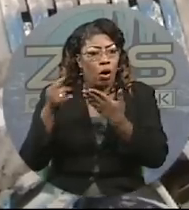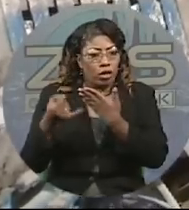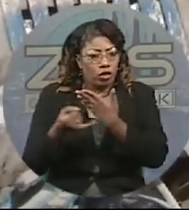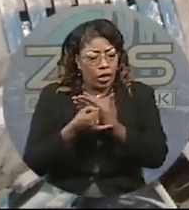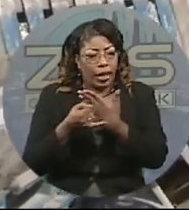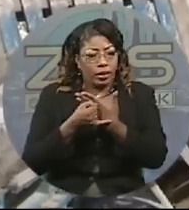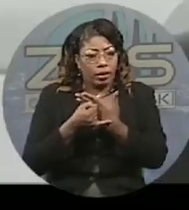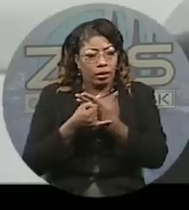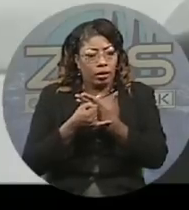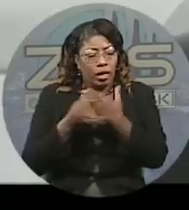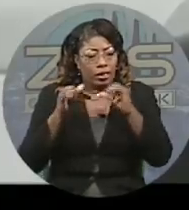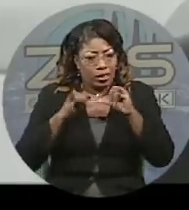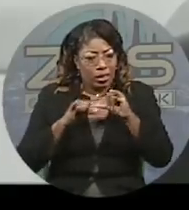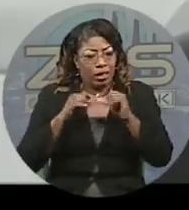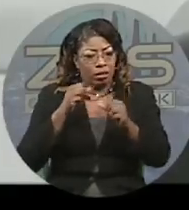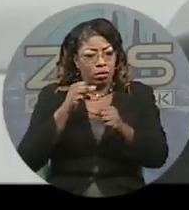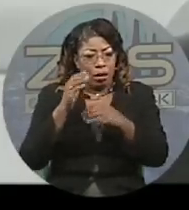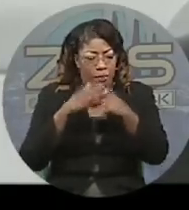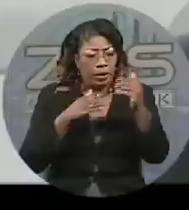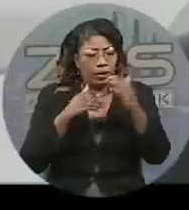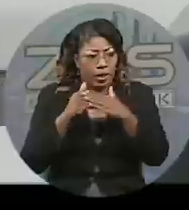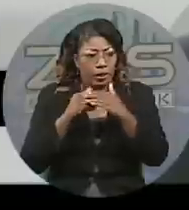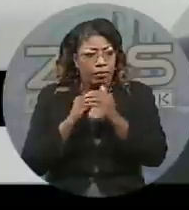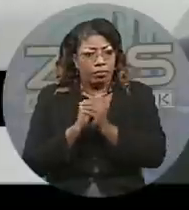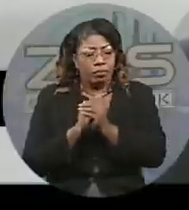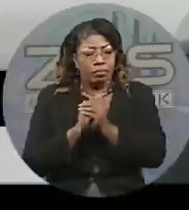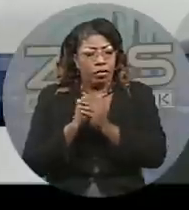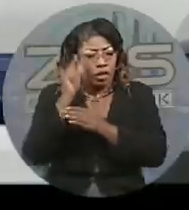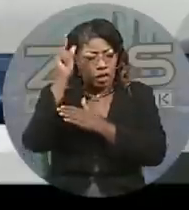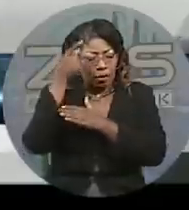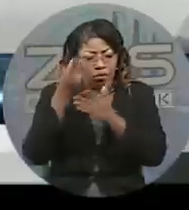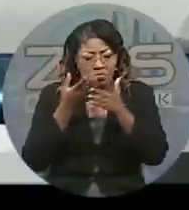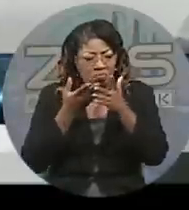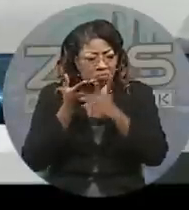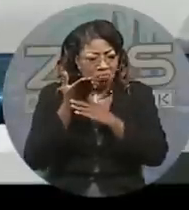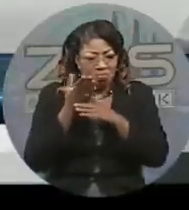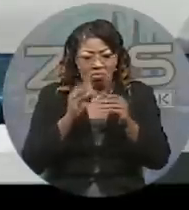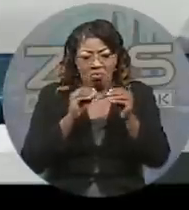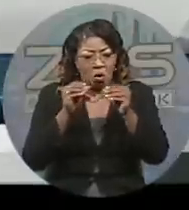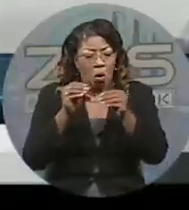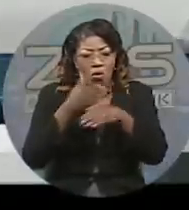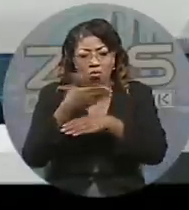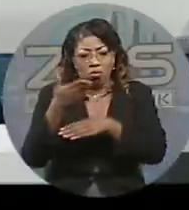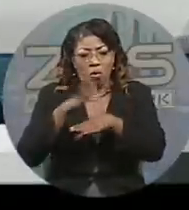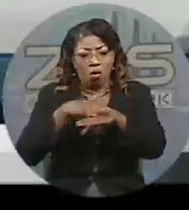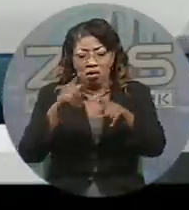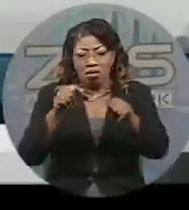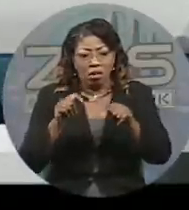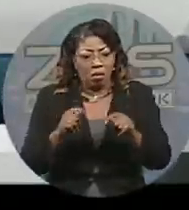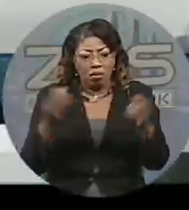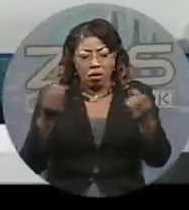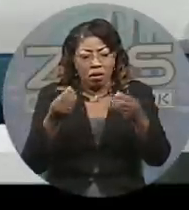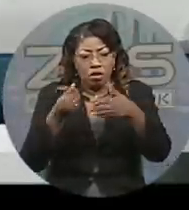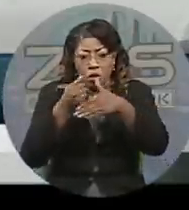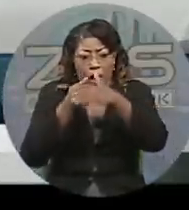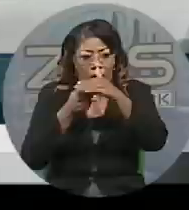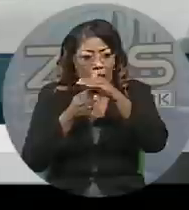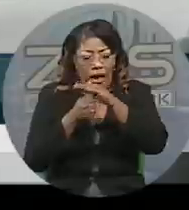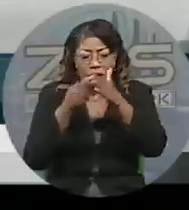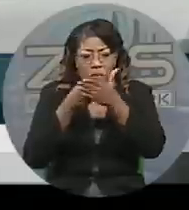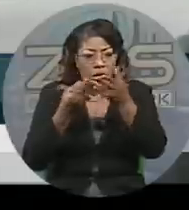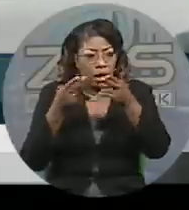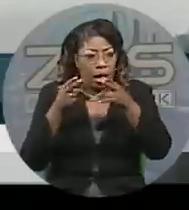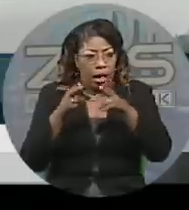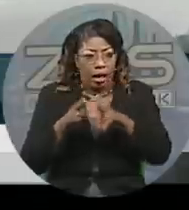under construction. This government is about transparency. It's about putting all the cards on the table. We have nothing to hide in what has gone down